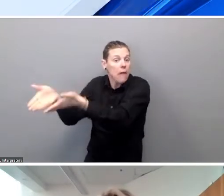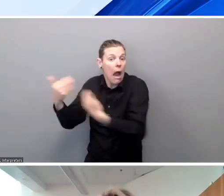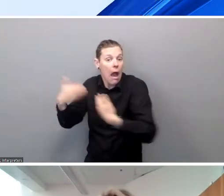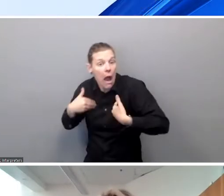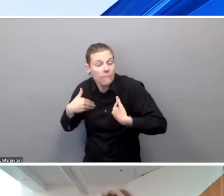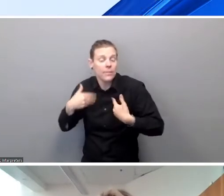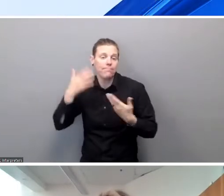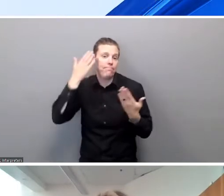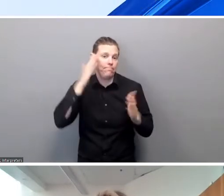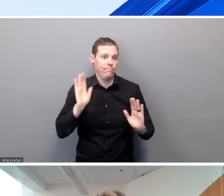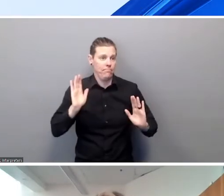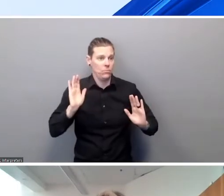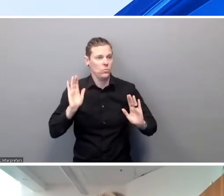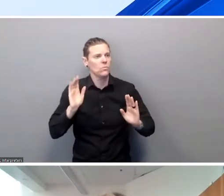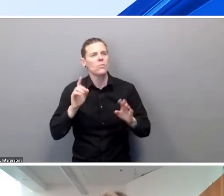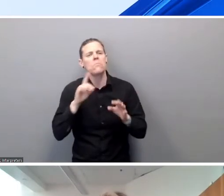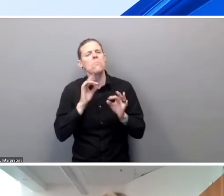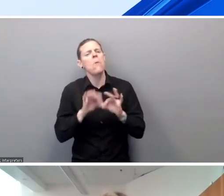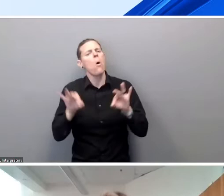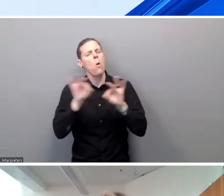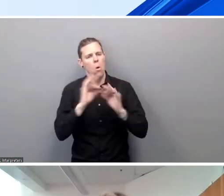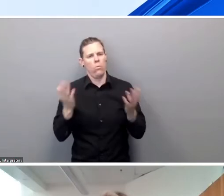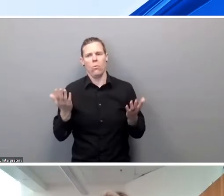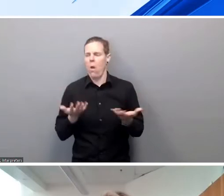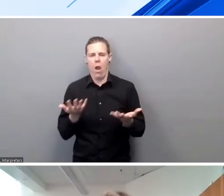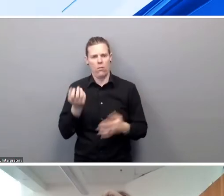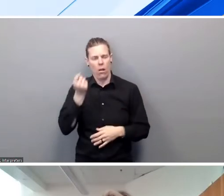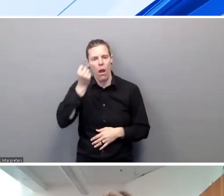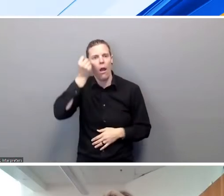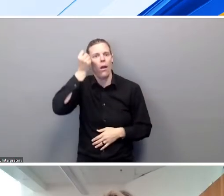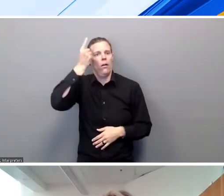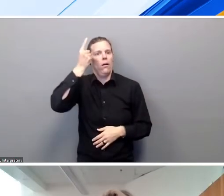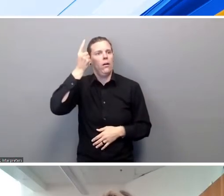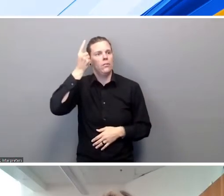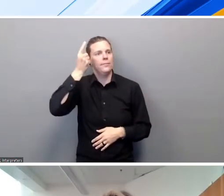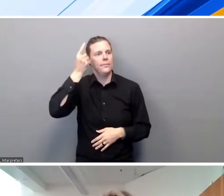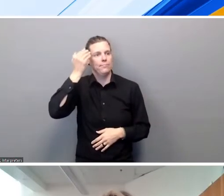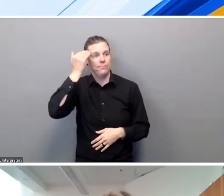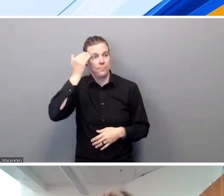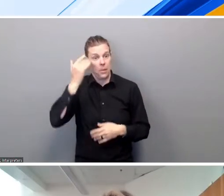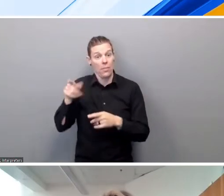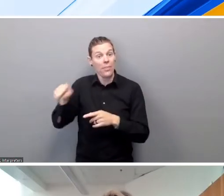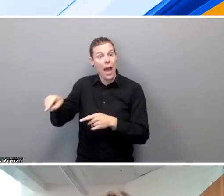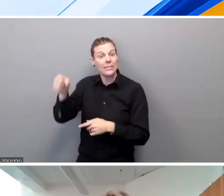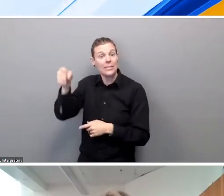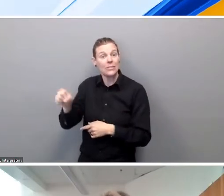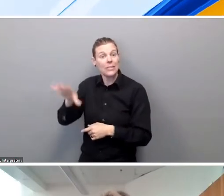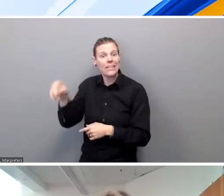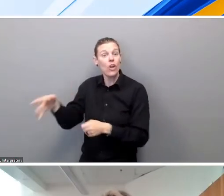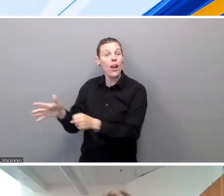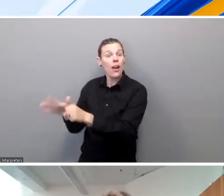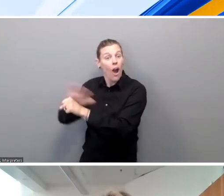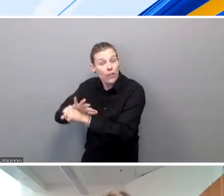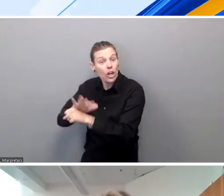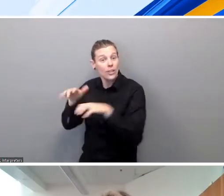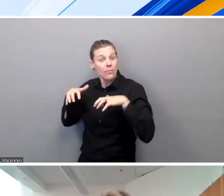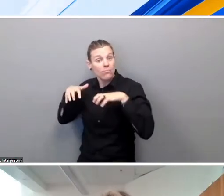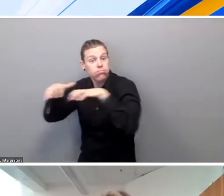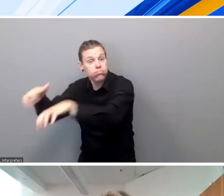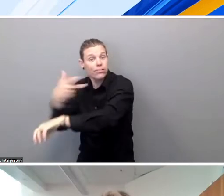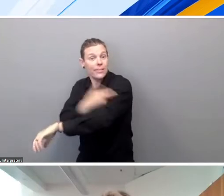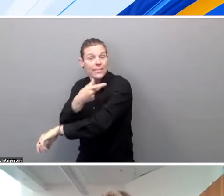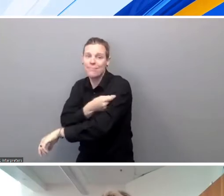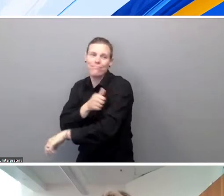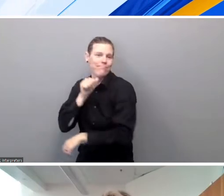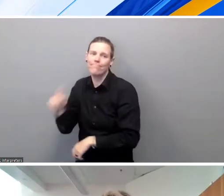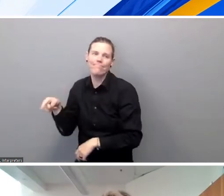vaccination coverage is much lower in that country as compared to ours, and then